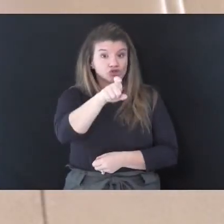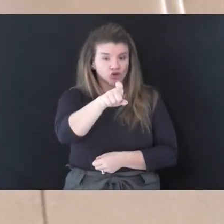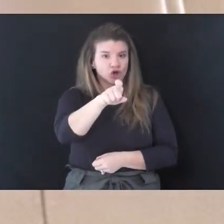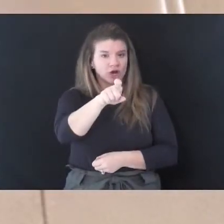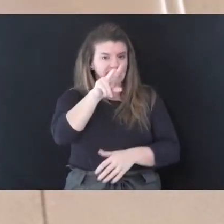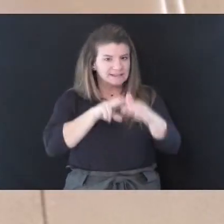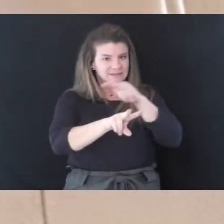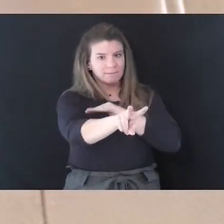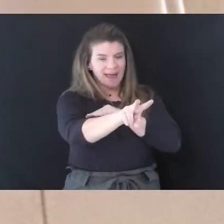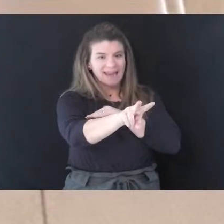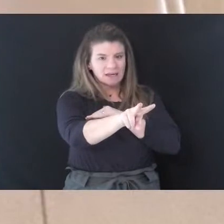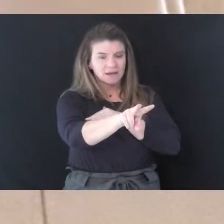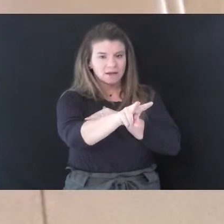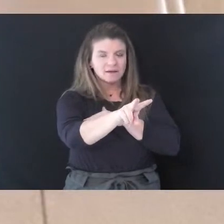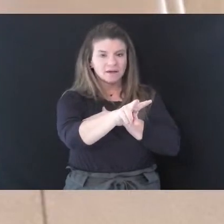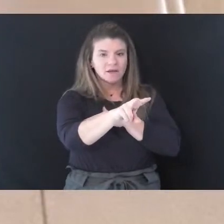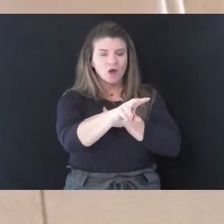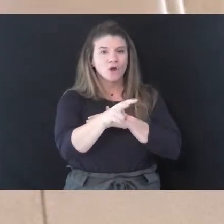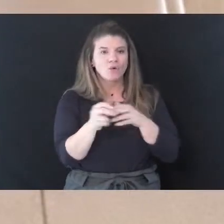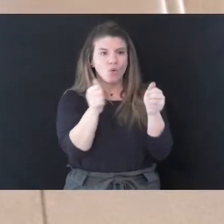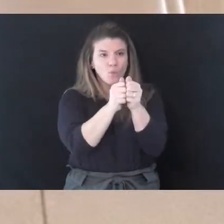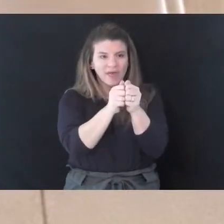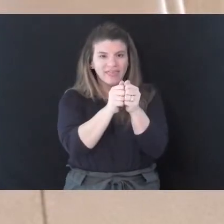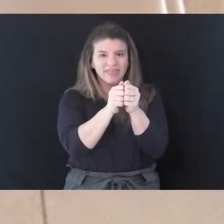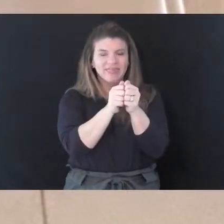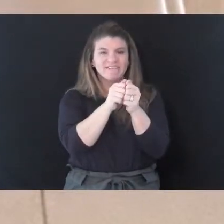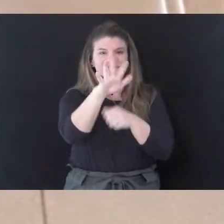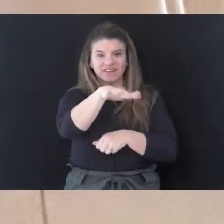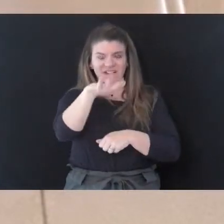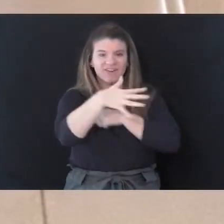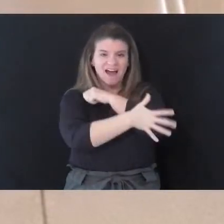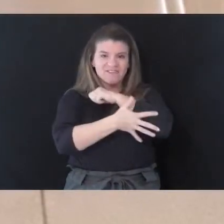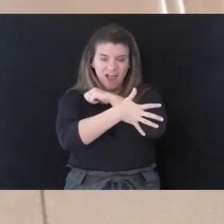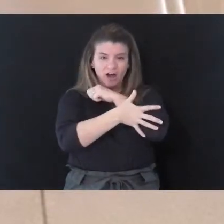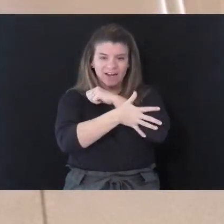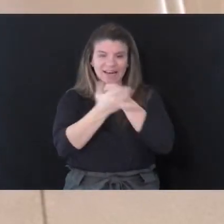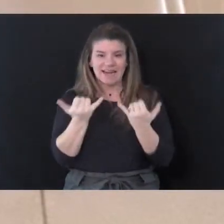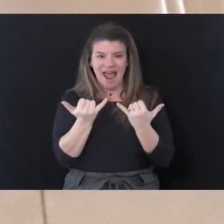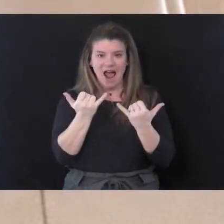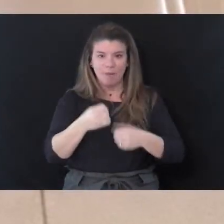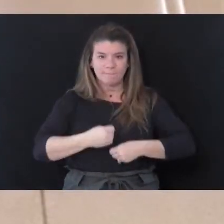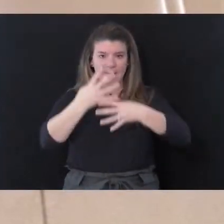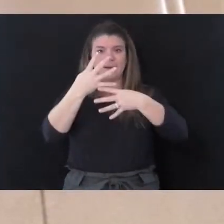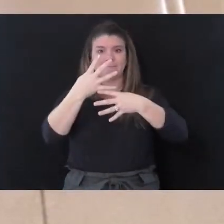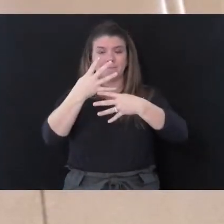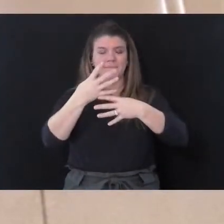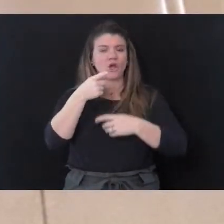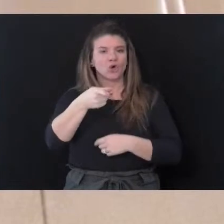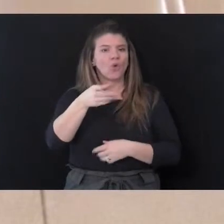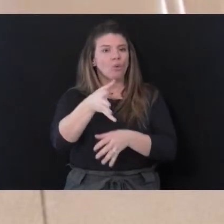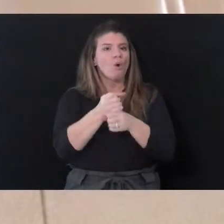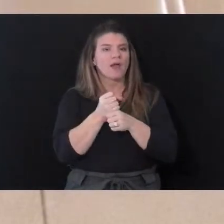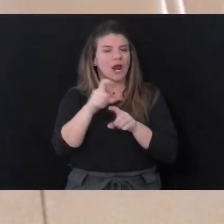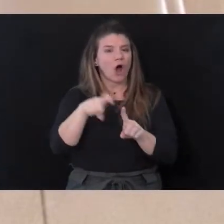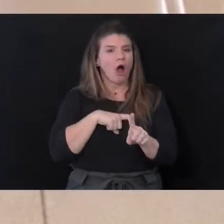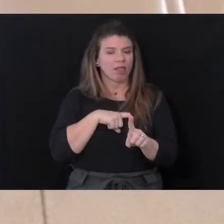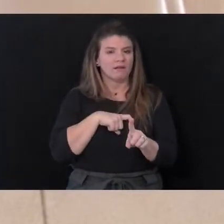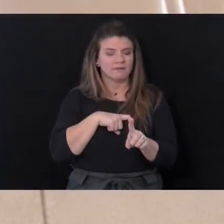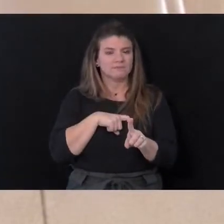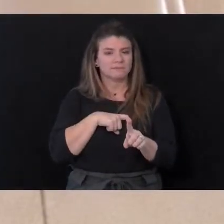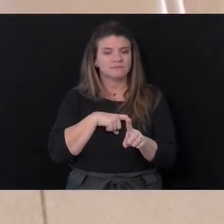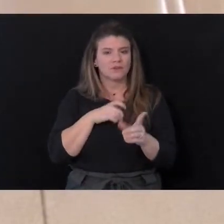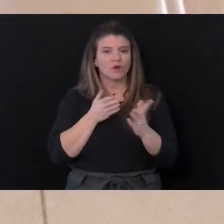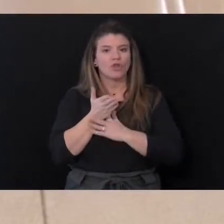anticipate that you, with the rollout of the 55 county effort that we now have, you will receive a call